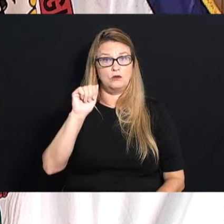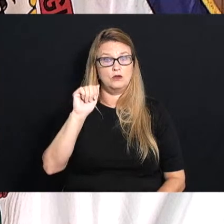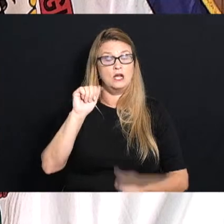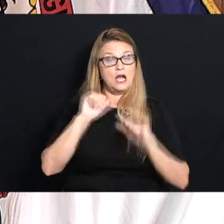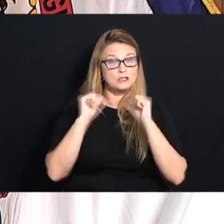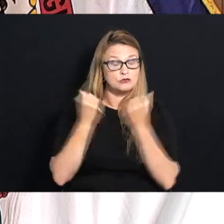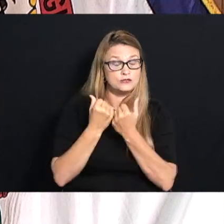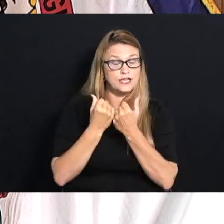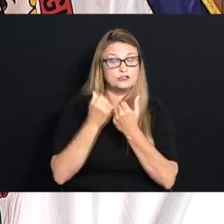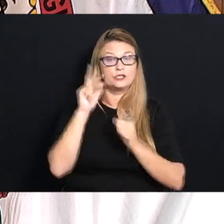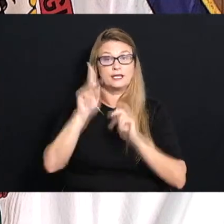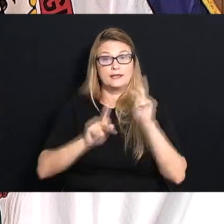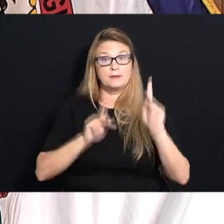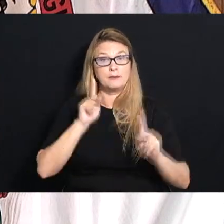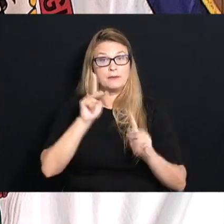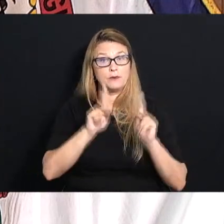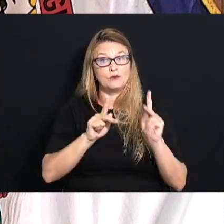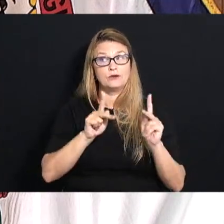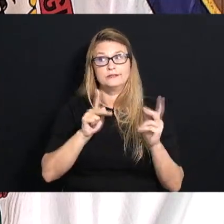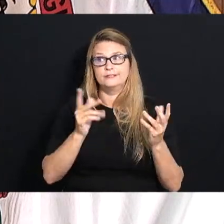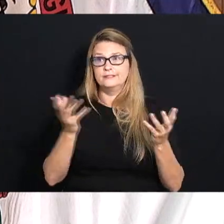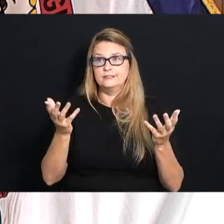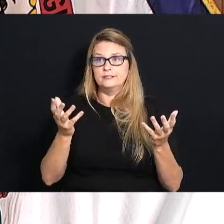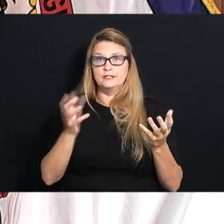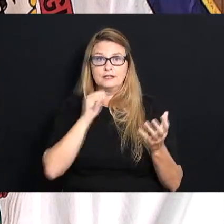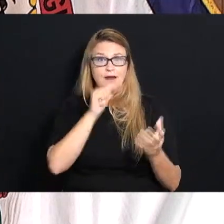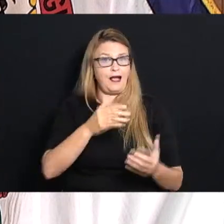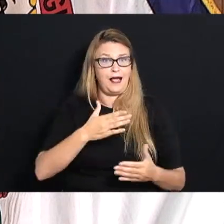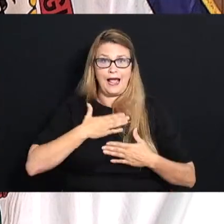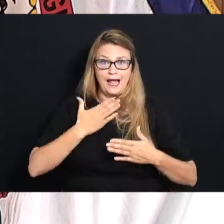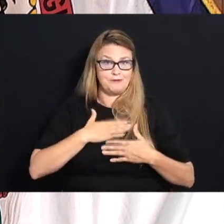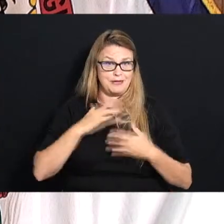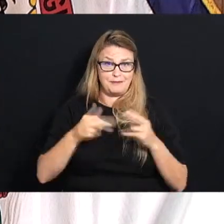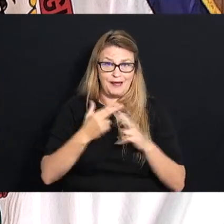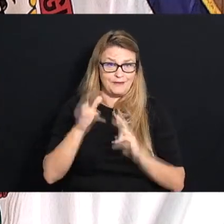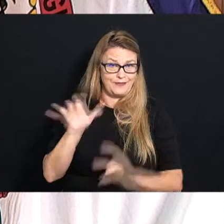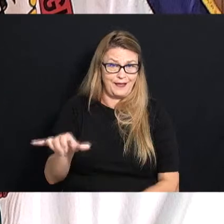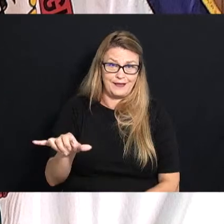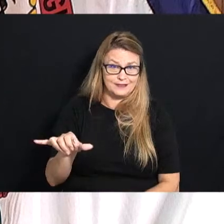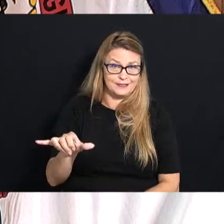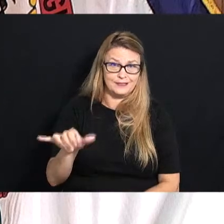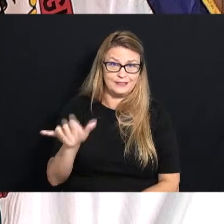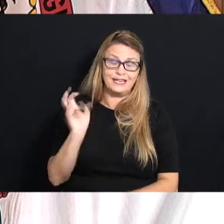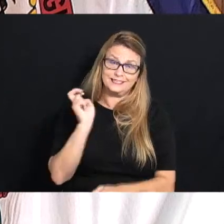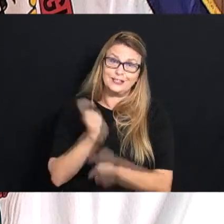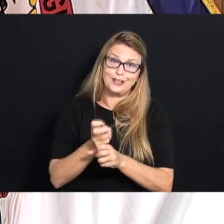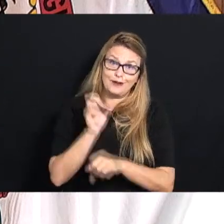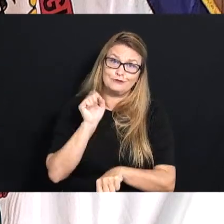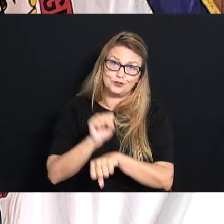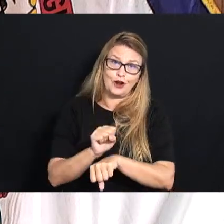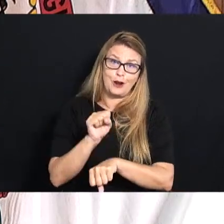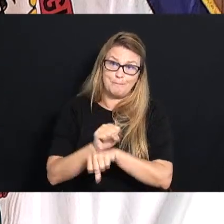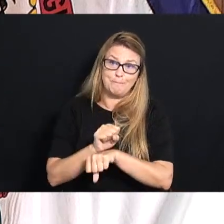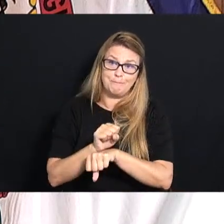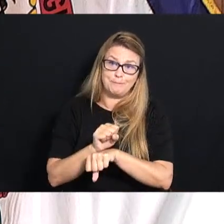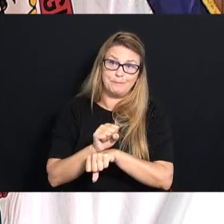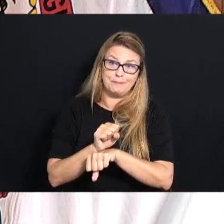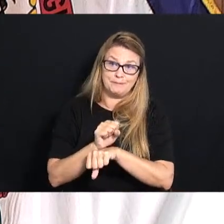and folks, and there's a lot of unhappy folks out there right now. It's a tough job, and